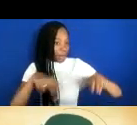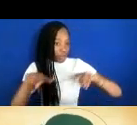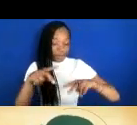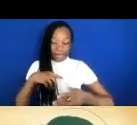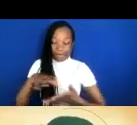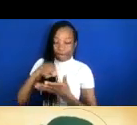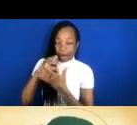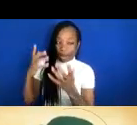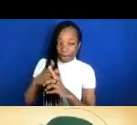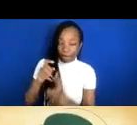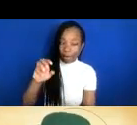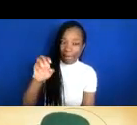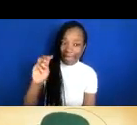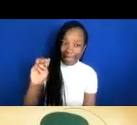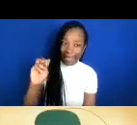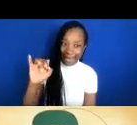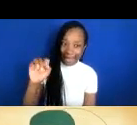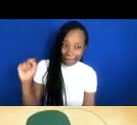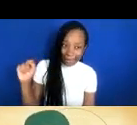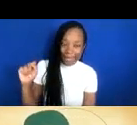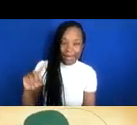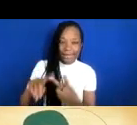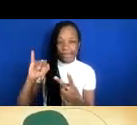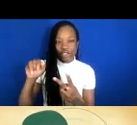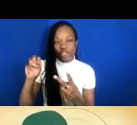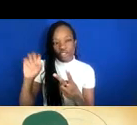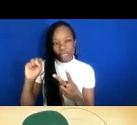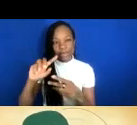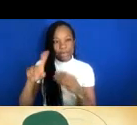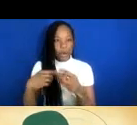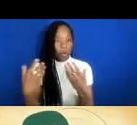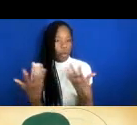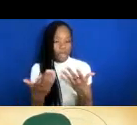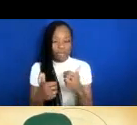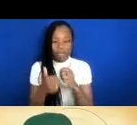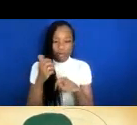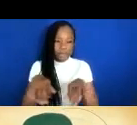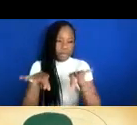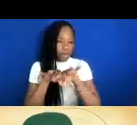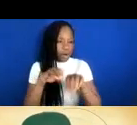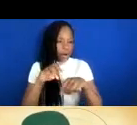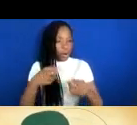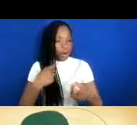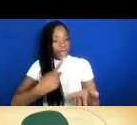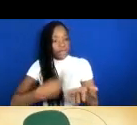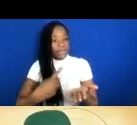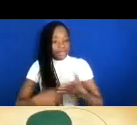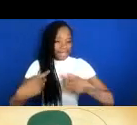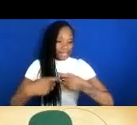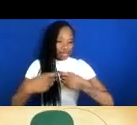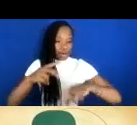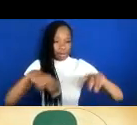Emmett about what's most important when we are talking about electronic monitoring out in the